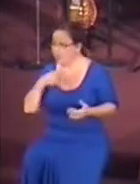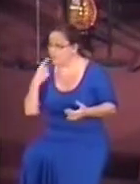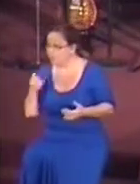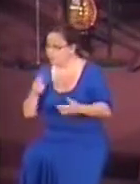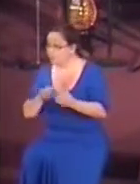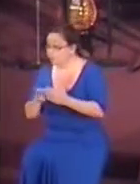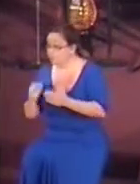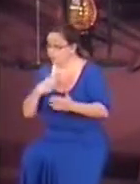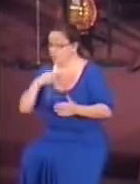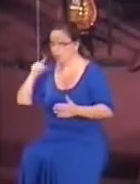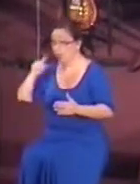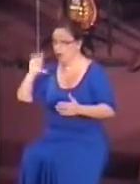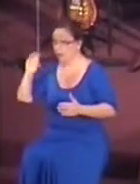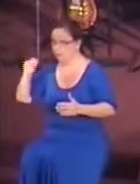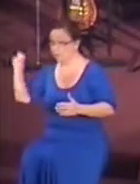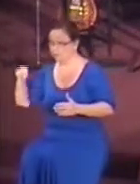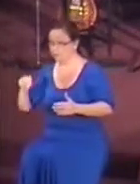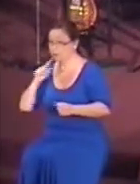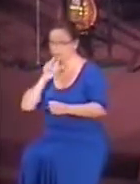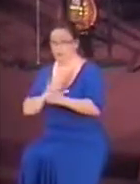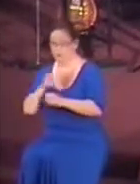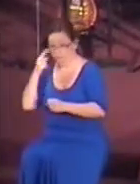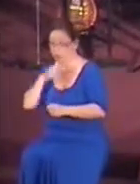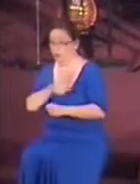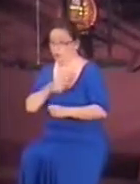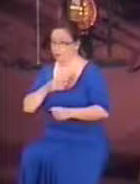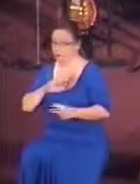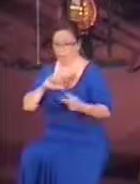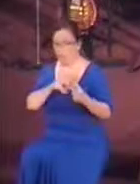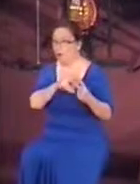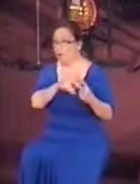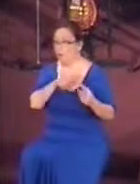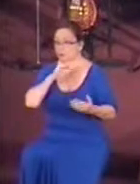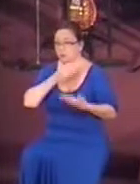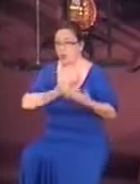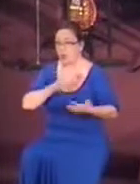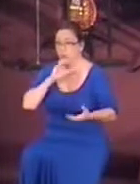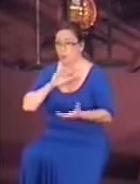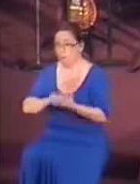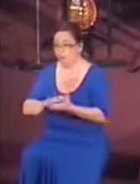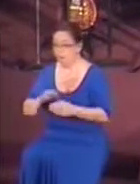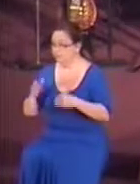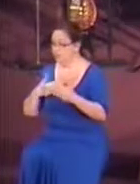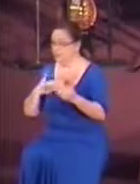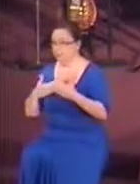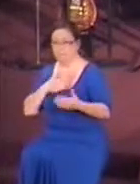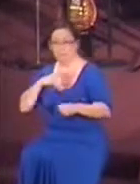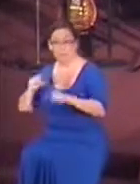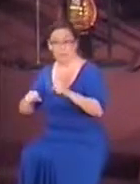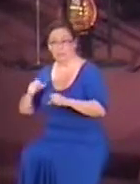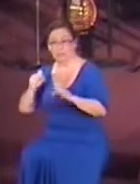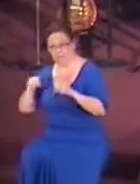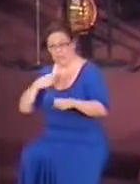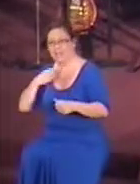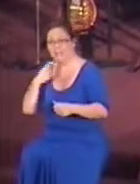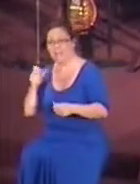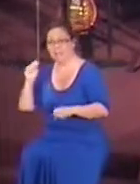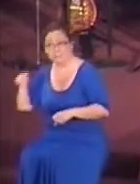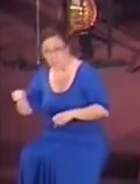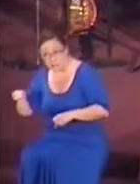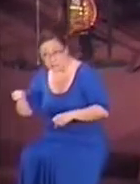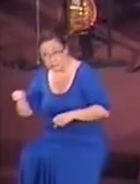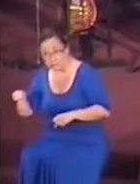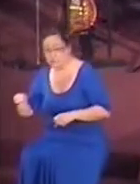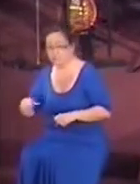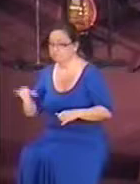still 100% committed to her, both my daughter and my wife, despite my doubts? Can I answer yes? And